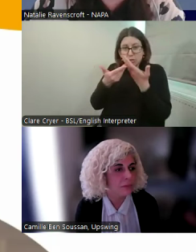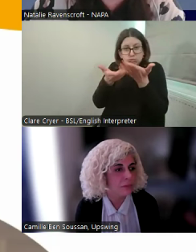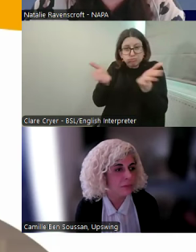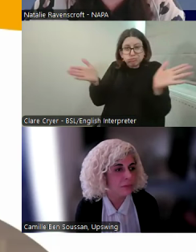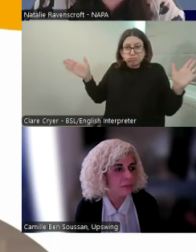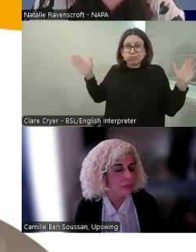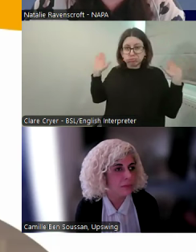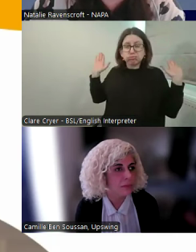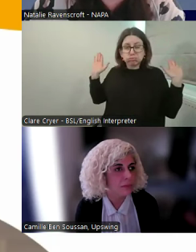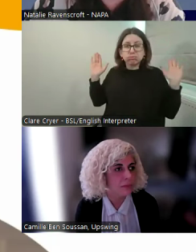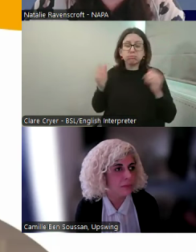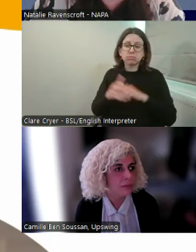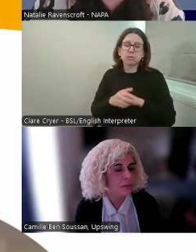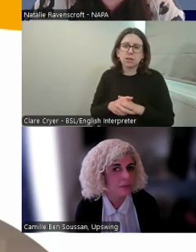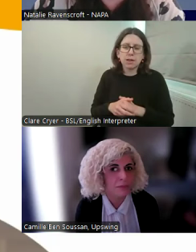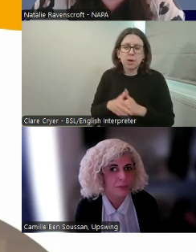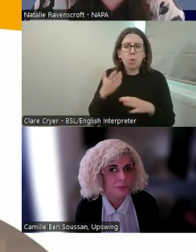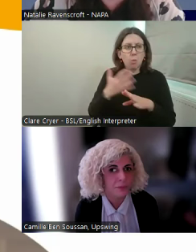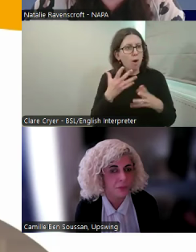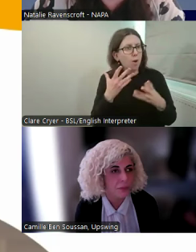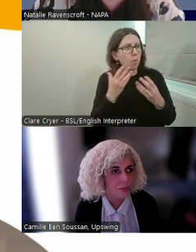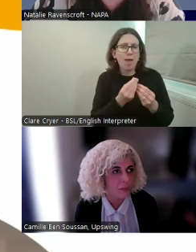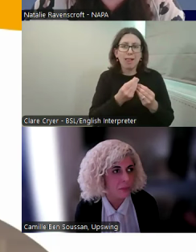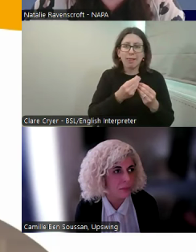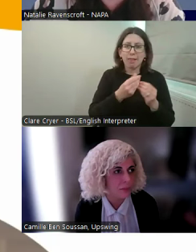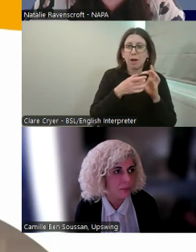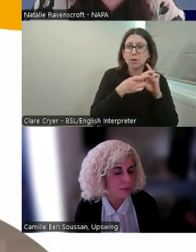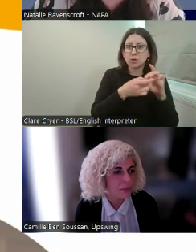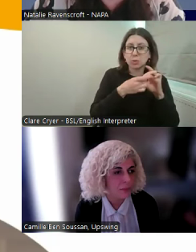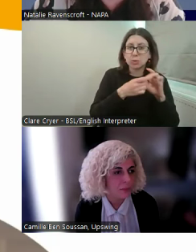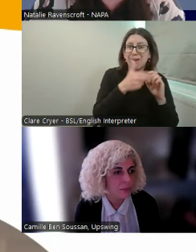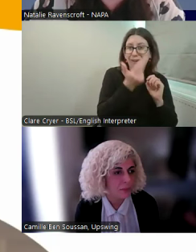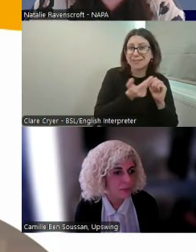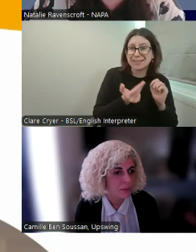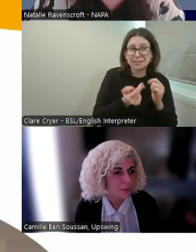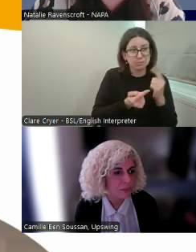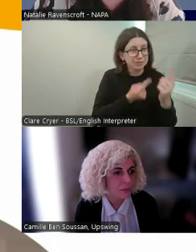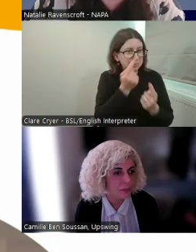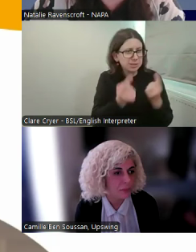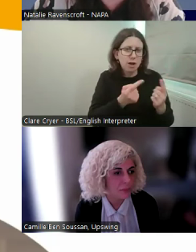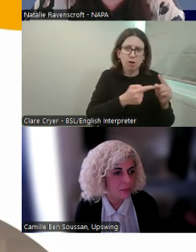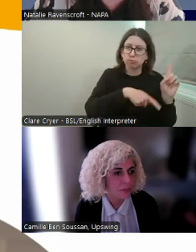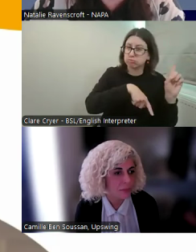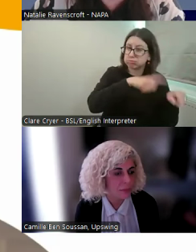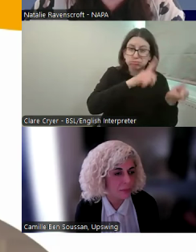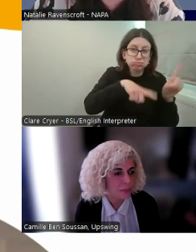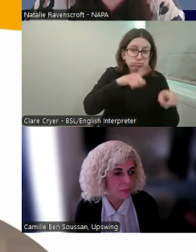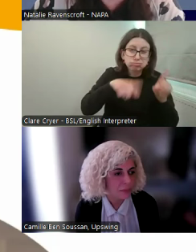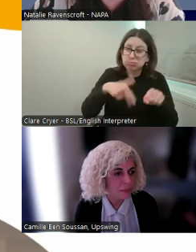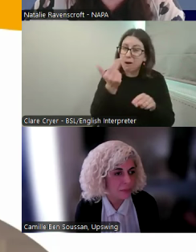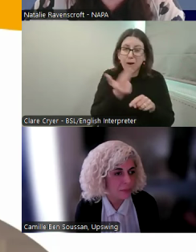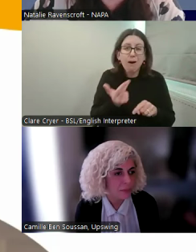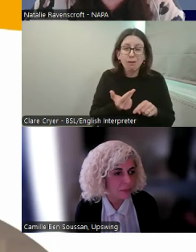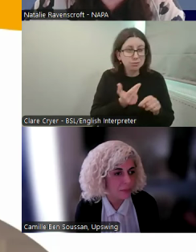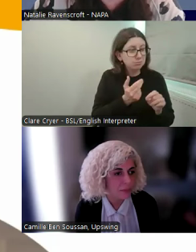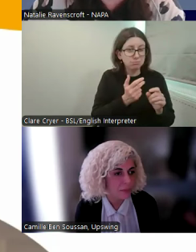creativity is. We work with associate artists who have a real range of art form and multidisciplinary art